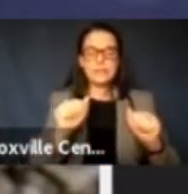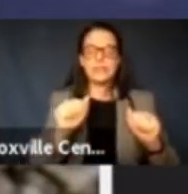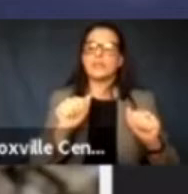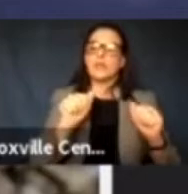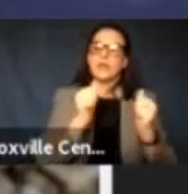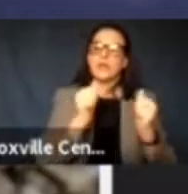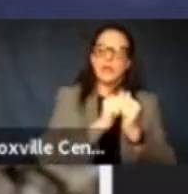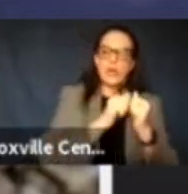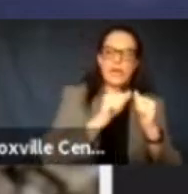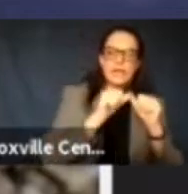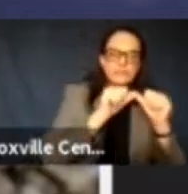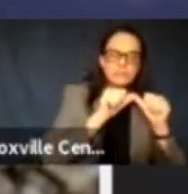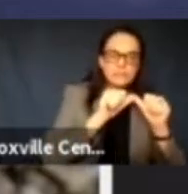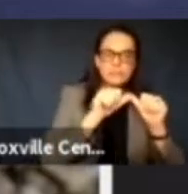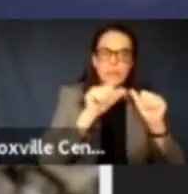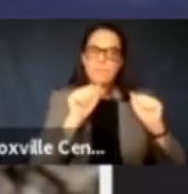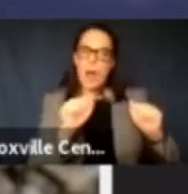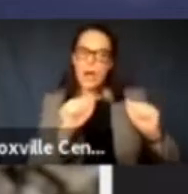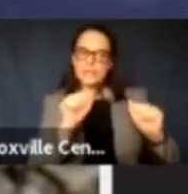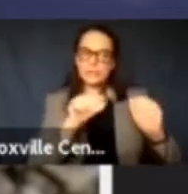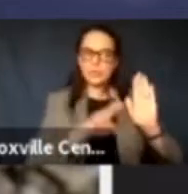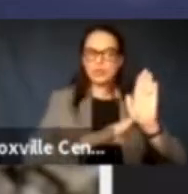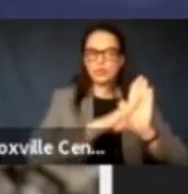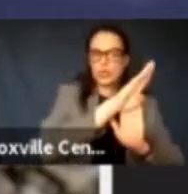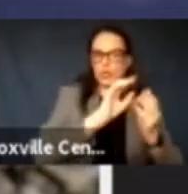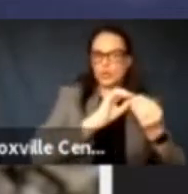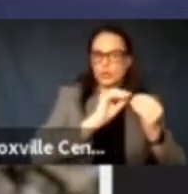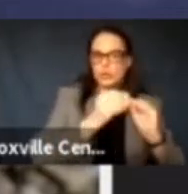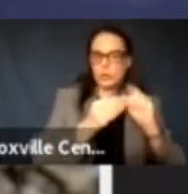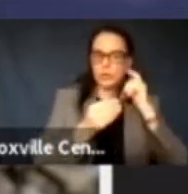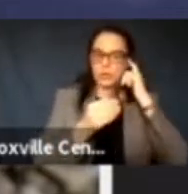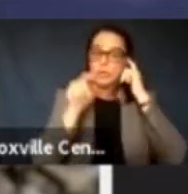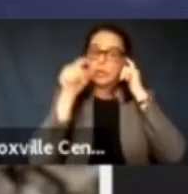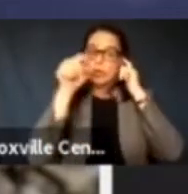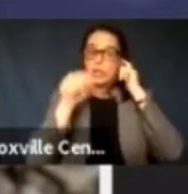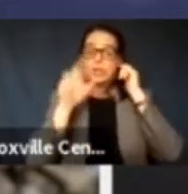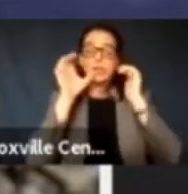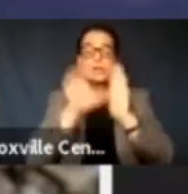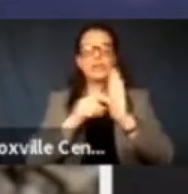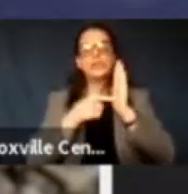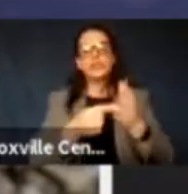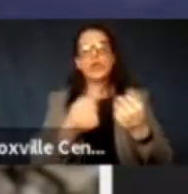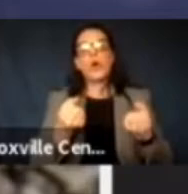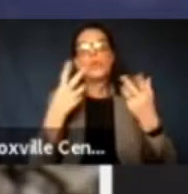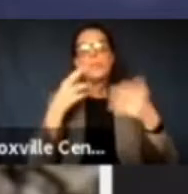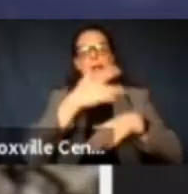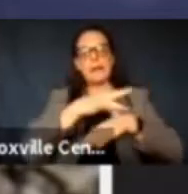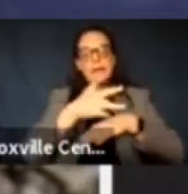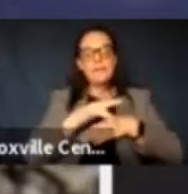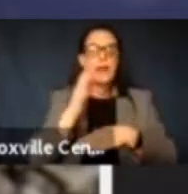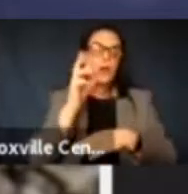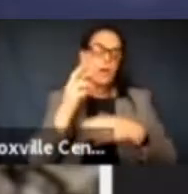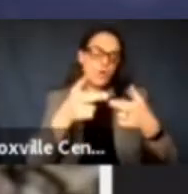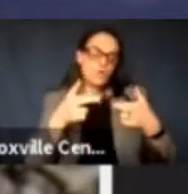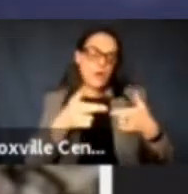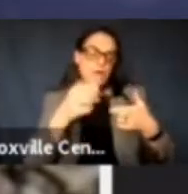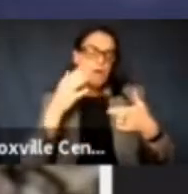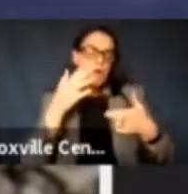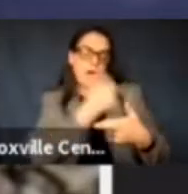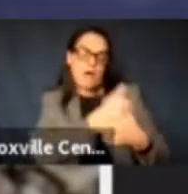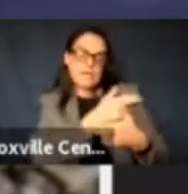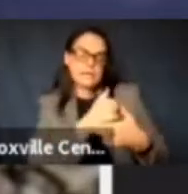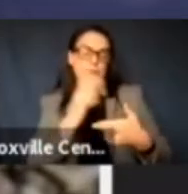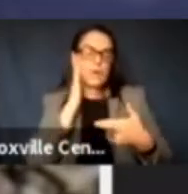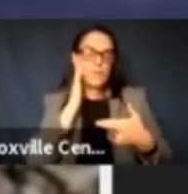and forecasted surge capacity. These graphs show the availability of regional hospital beds, ICU beds, and ventilators from our